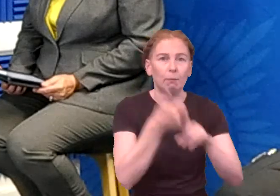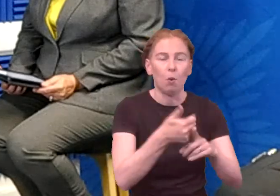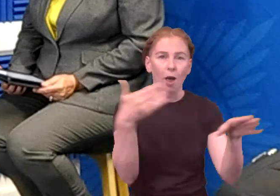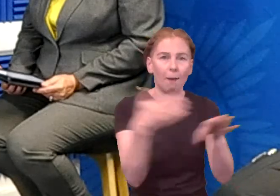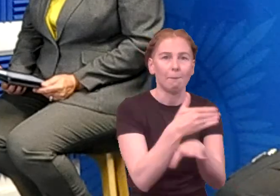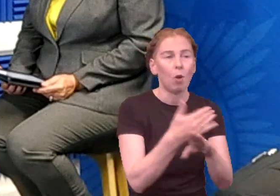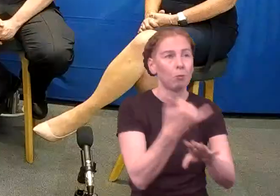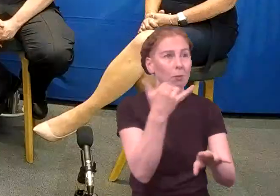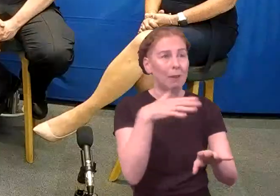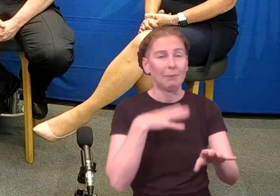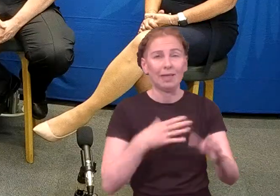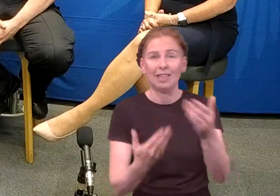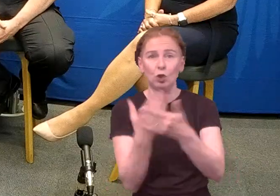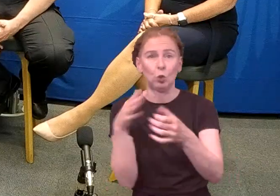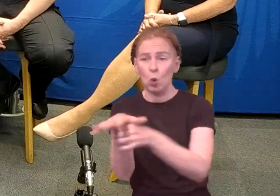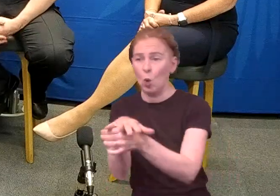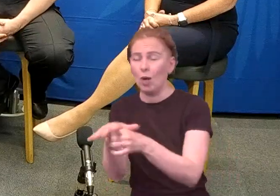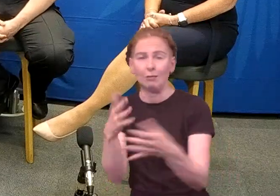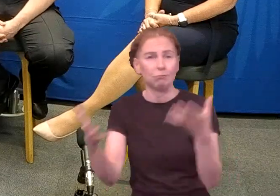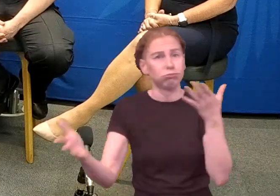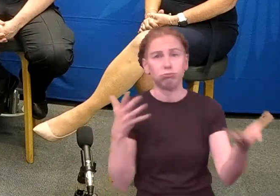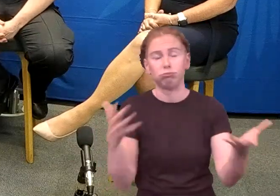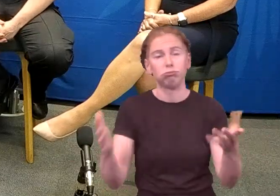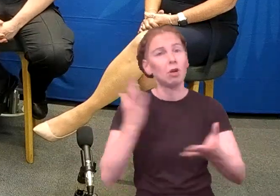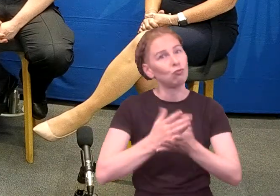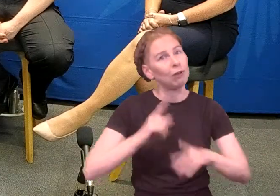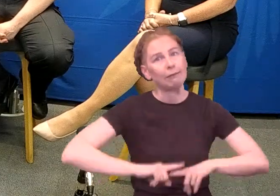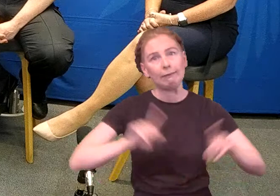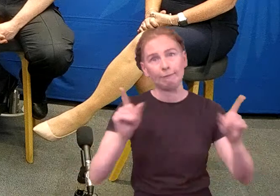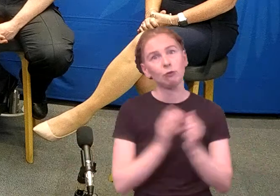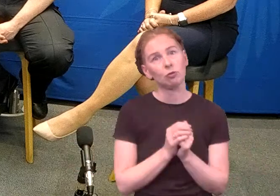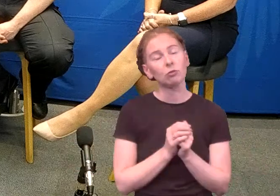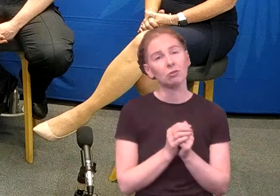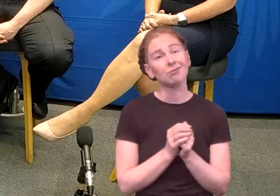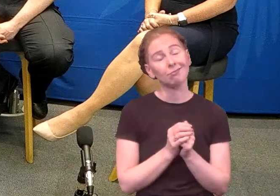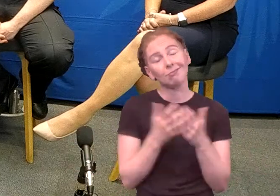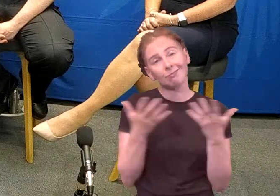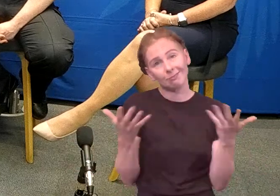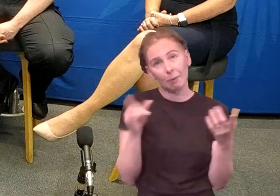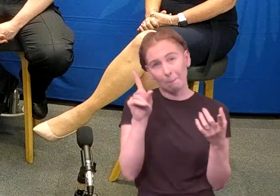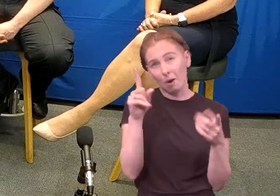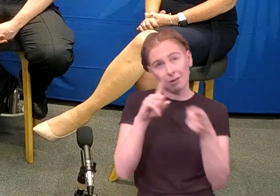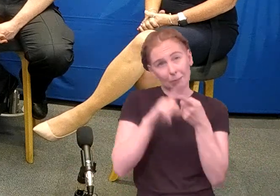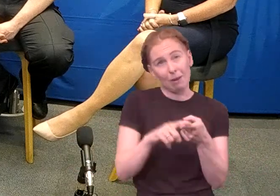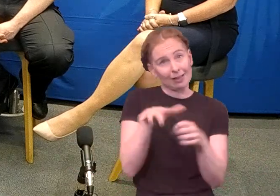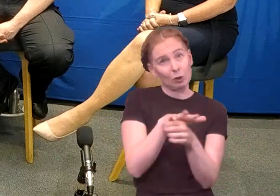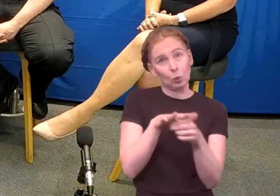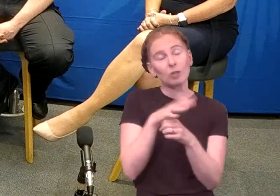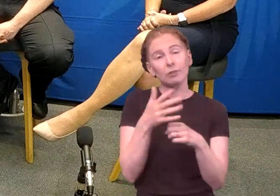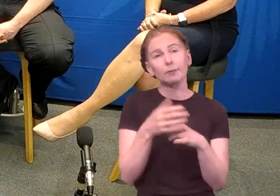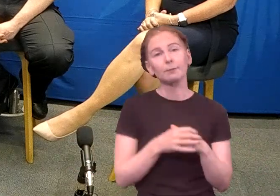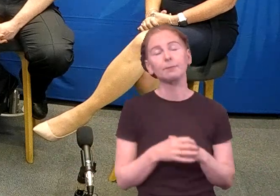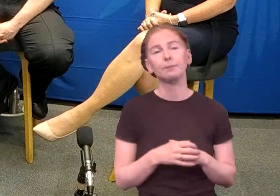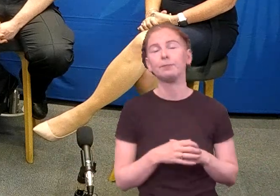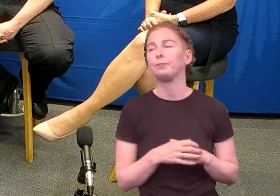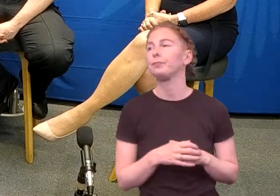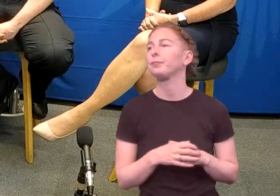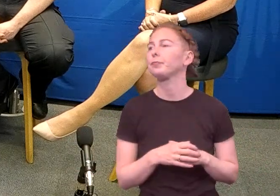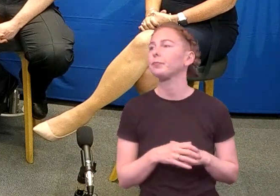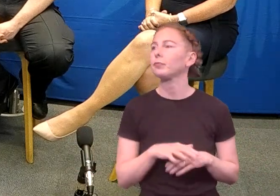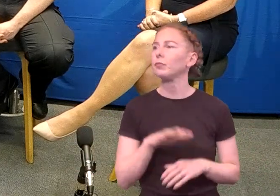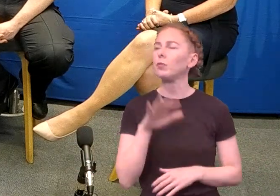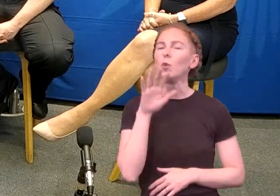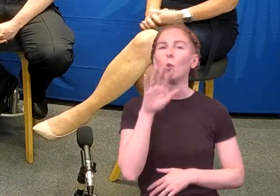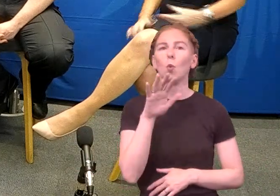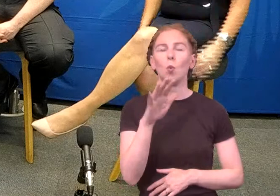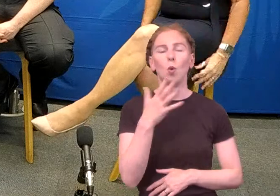very wide field, but it would be unique to that individual. Okay, thank you. Thanks, Martin. So what I do want to get